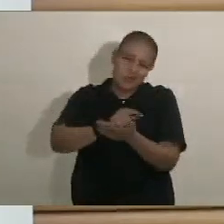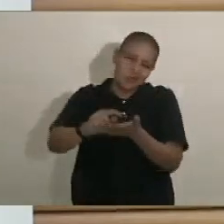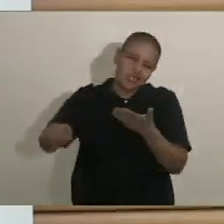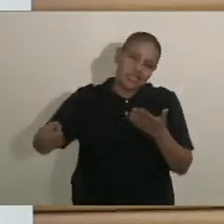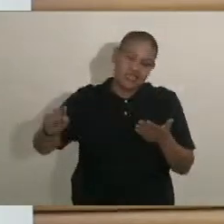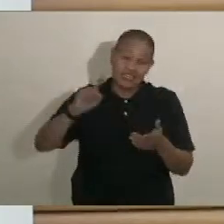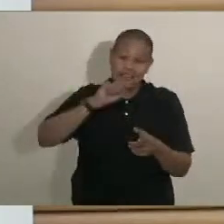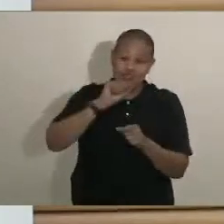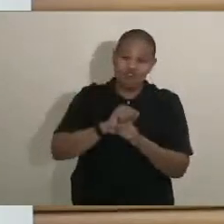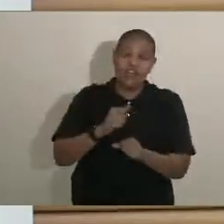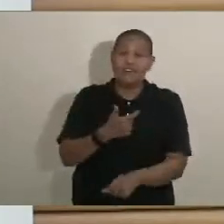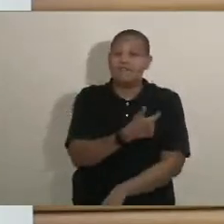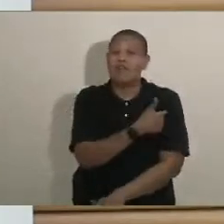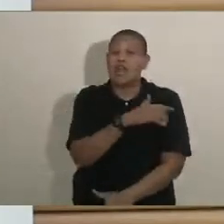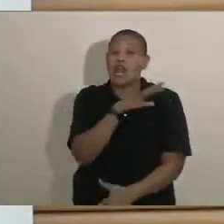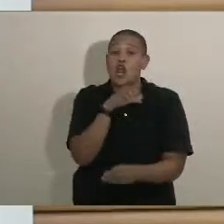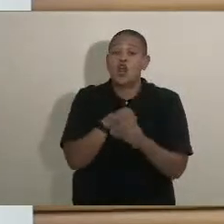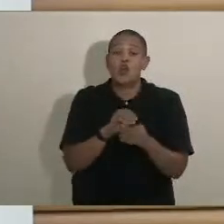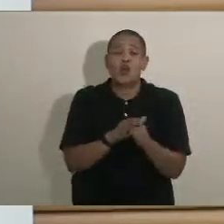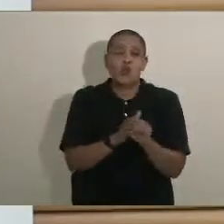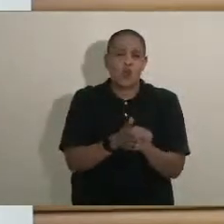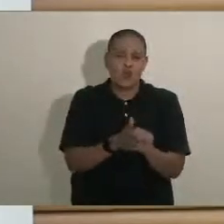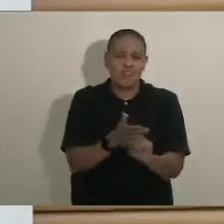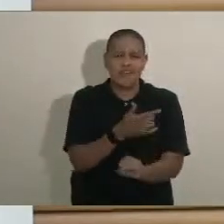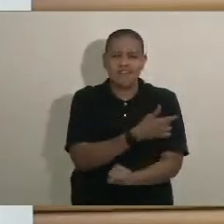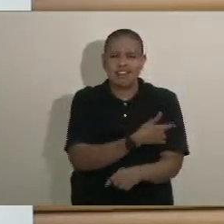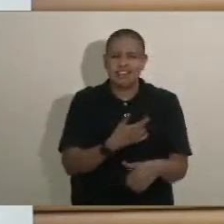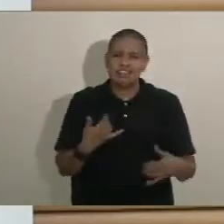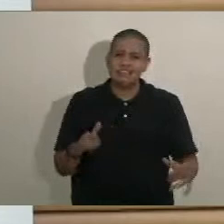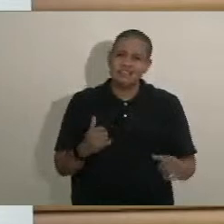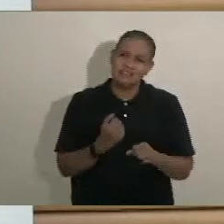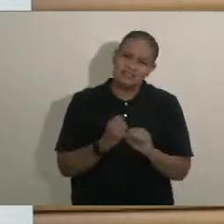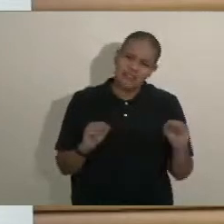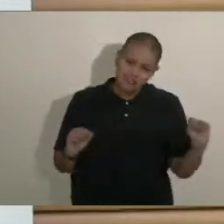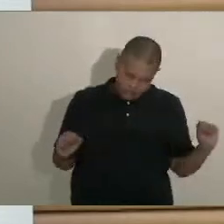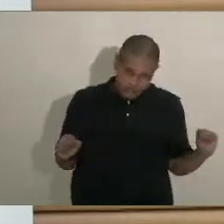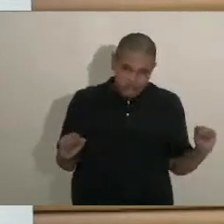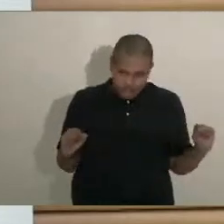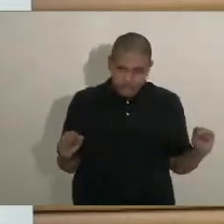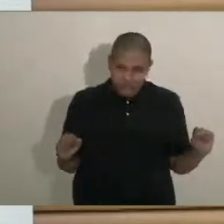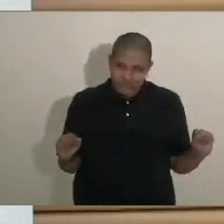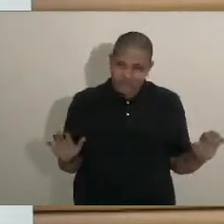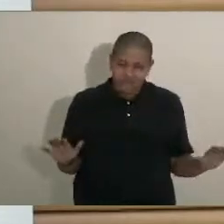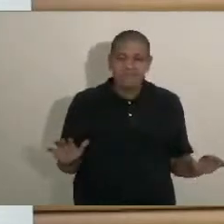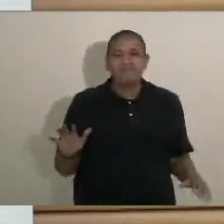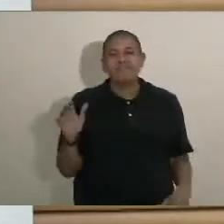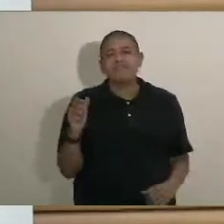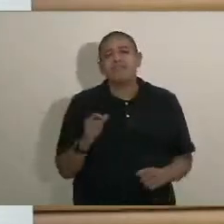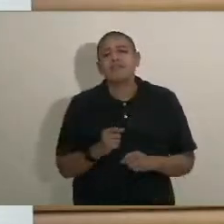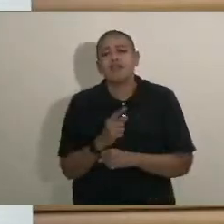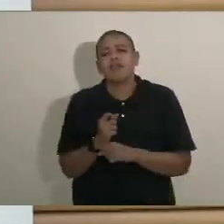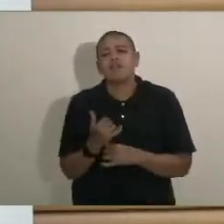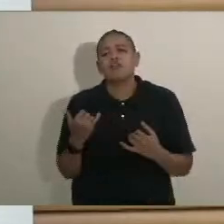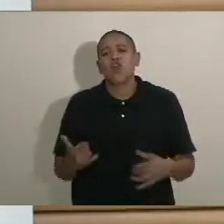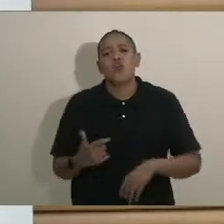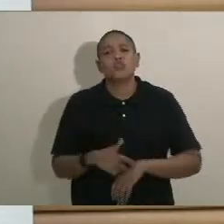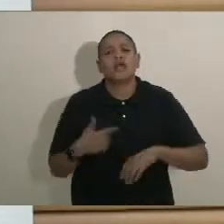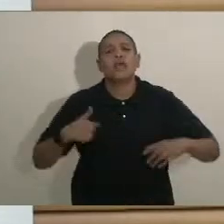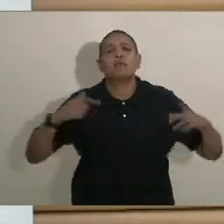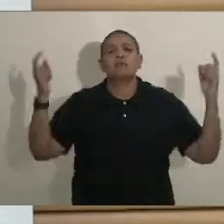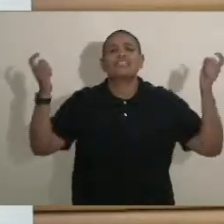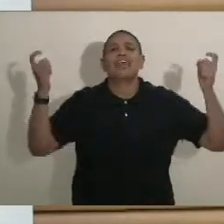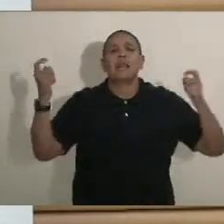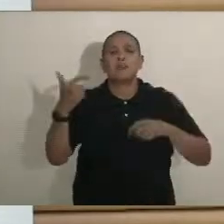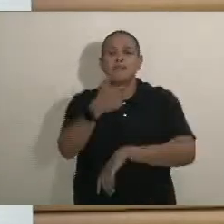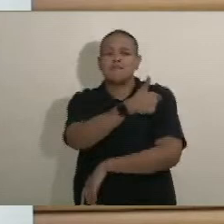vaccines, including COVID-19 vaccines, are safe. Each year during this time, we celebrate Vaccination